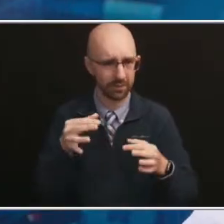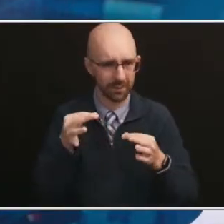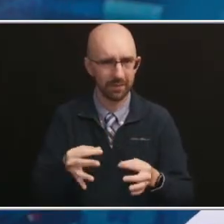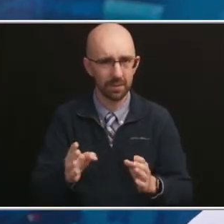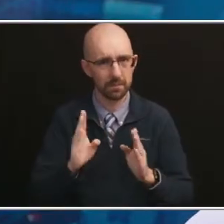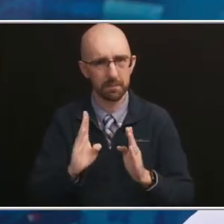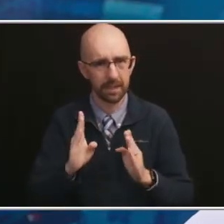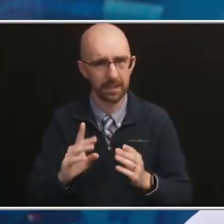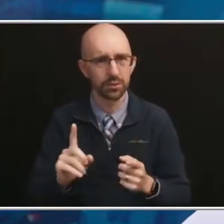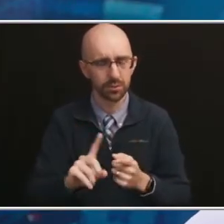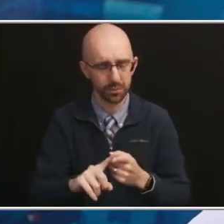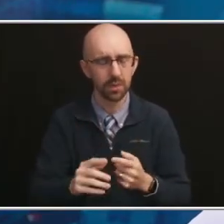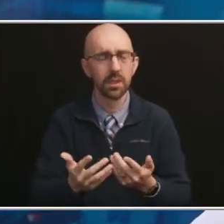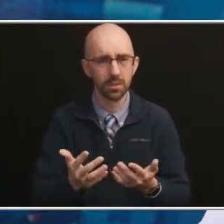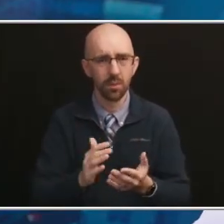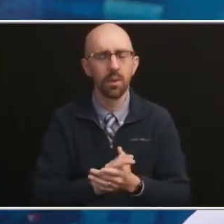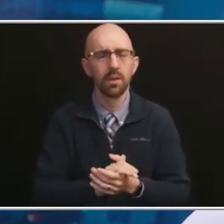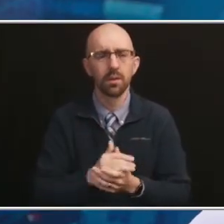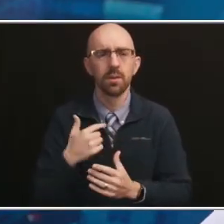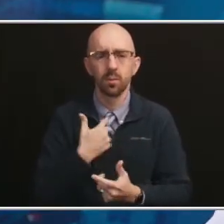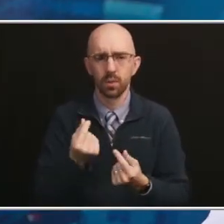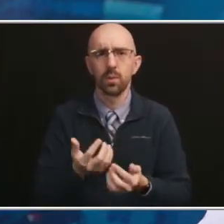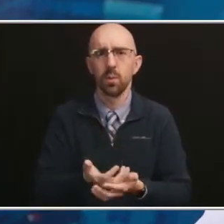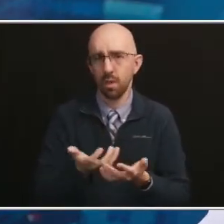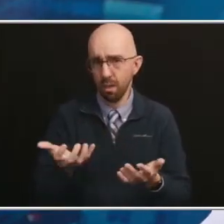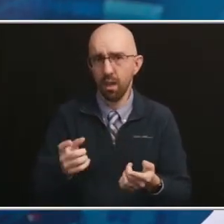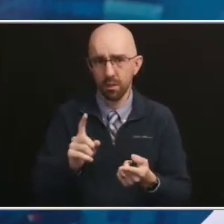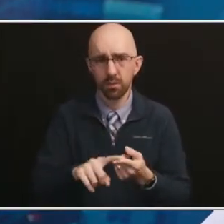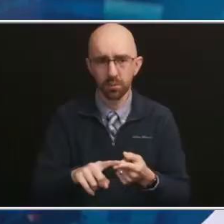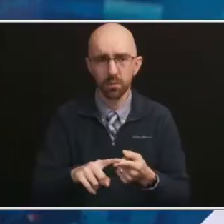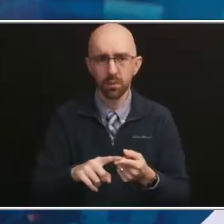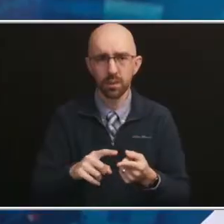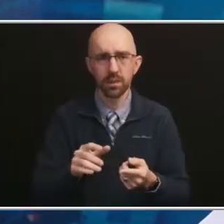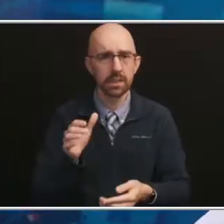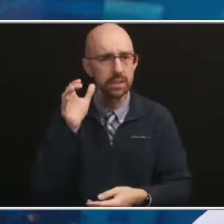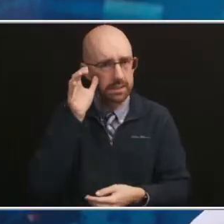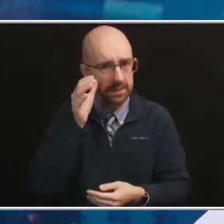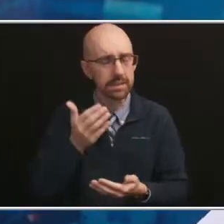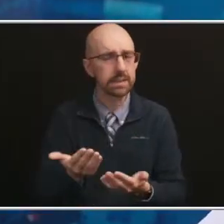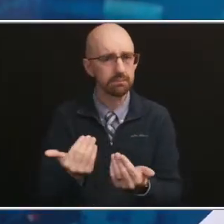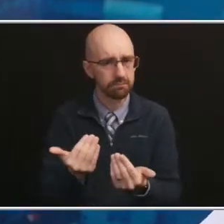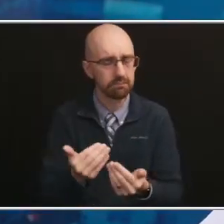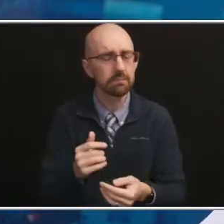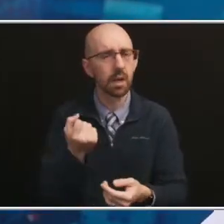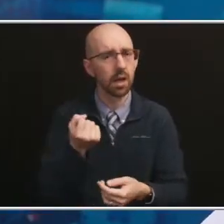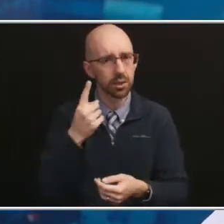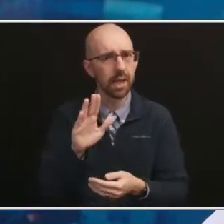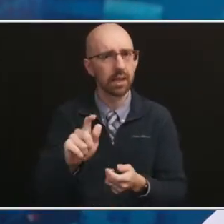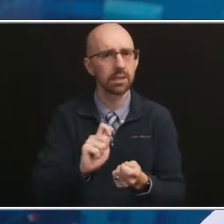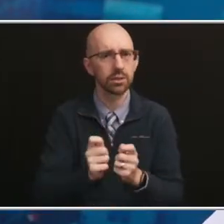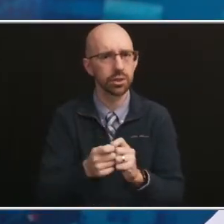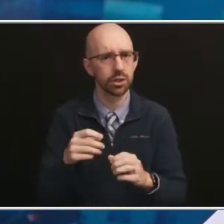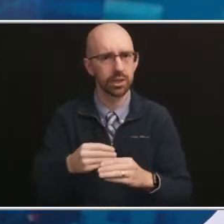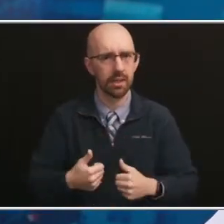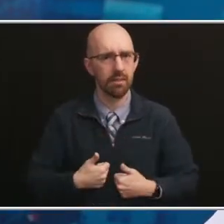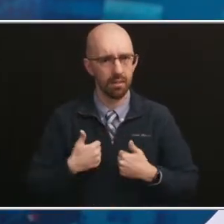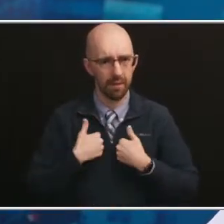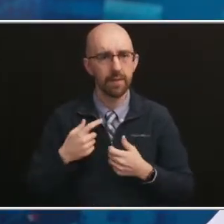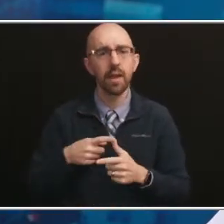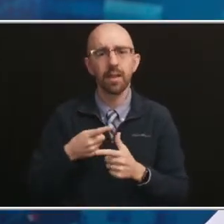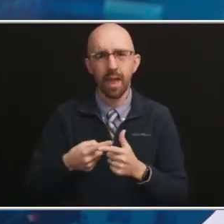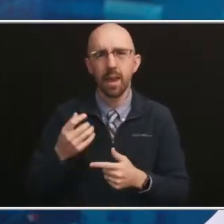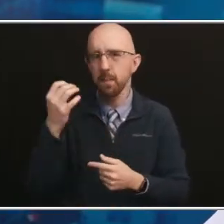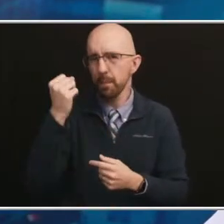And so we do a lot to sort of listen to and understand what's been changing. And then we'll do some memory testing in